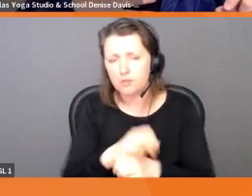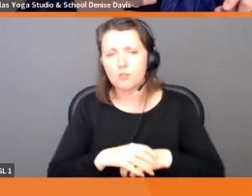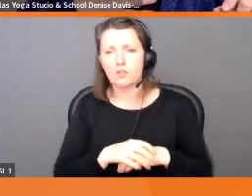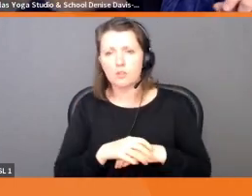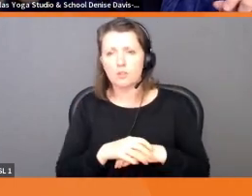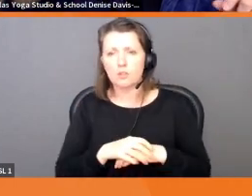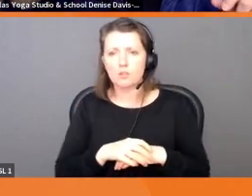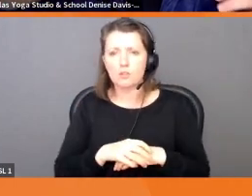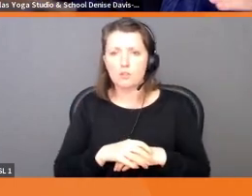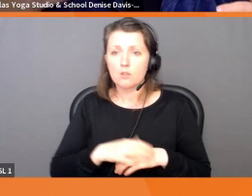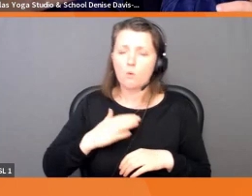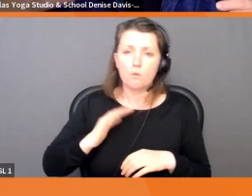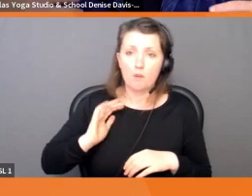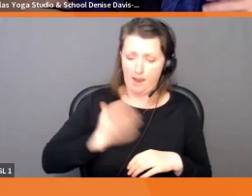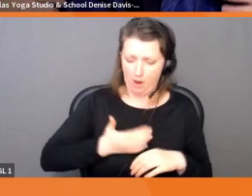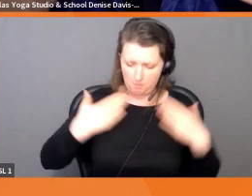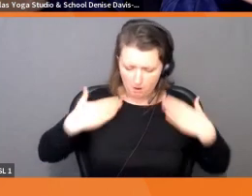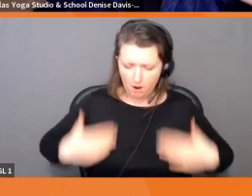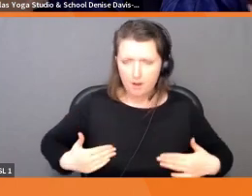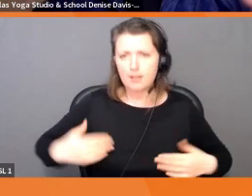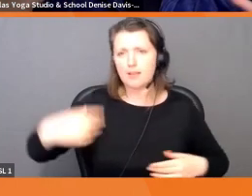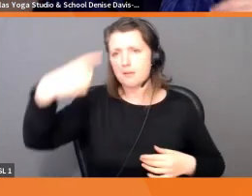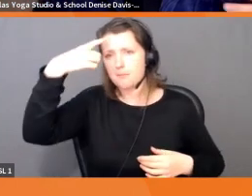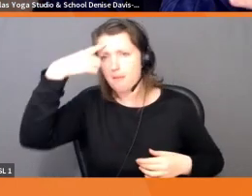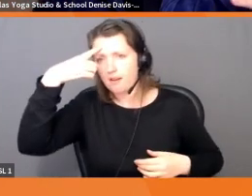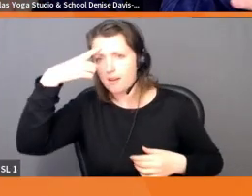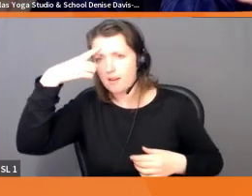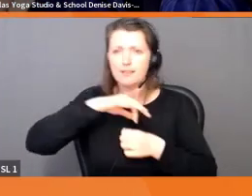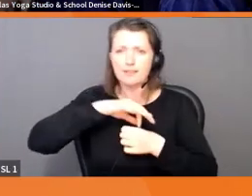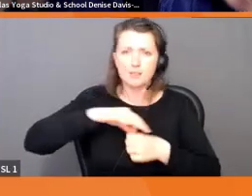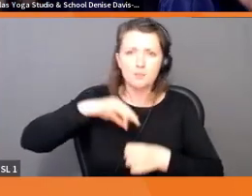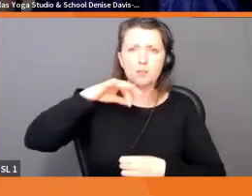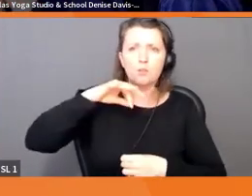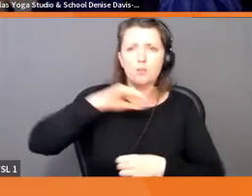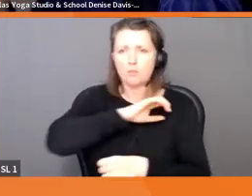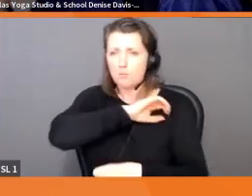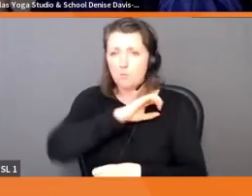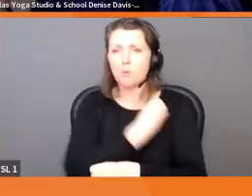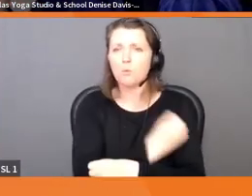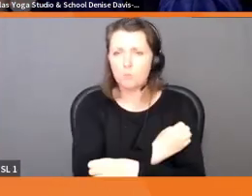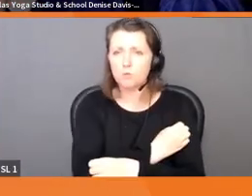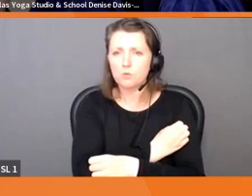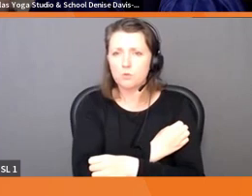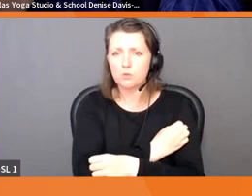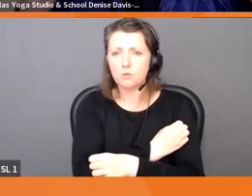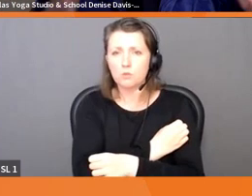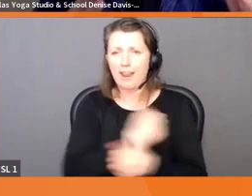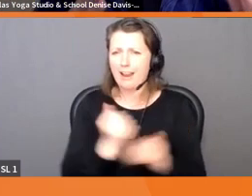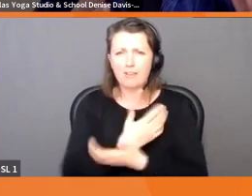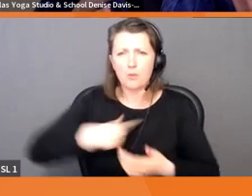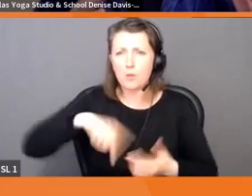our bodies, our minds, our spirits, our emotional self is either expanding that bioavailable lifespan